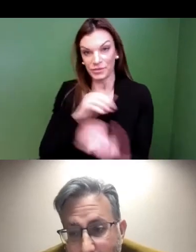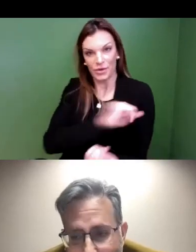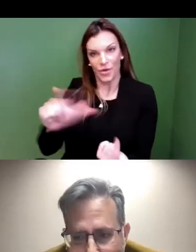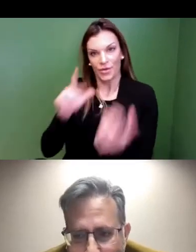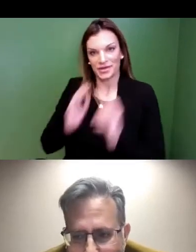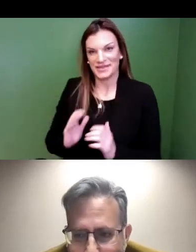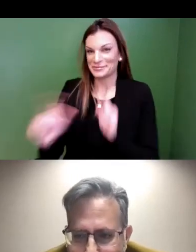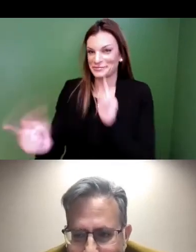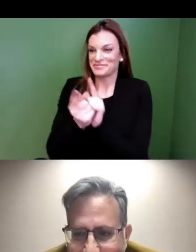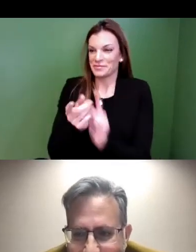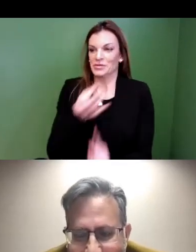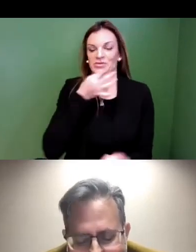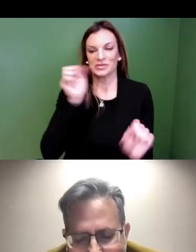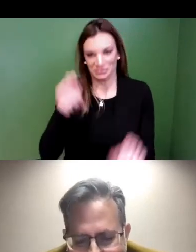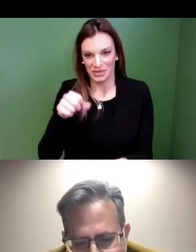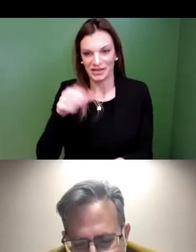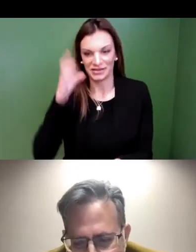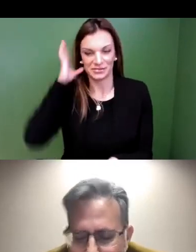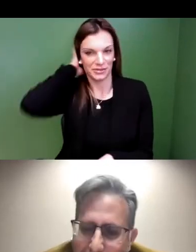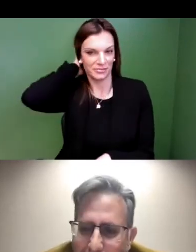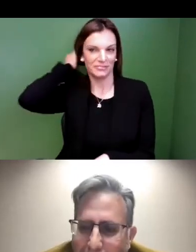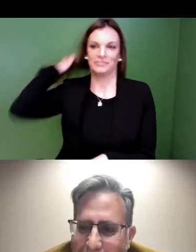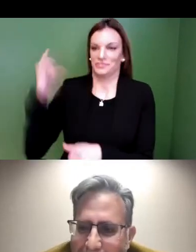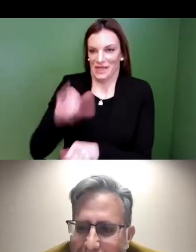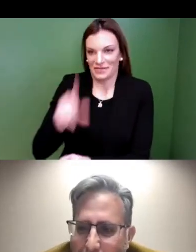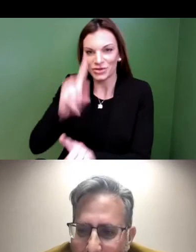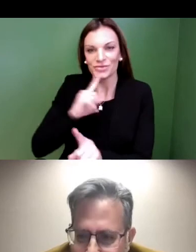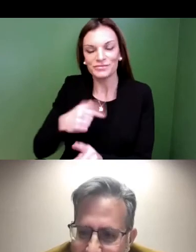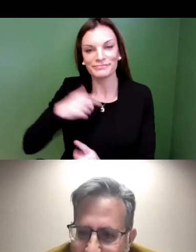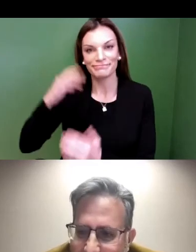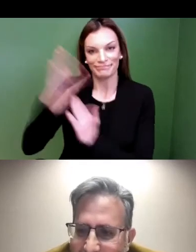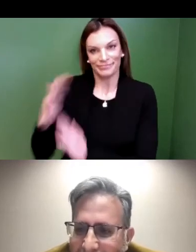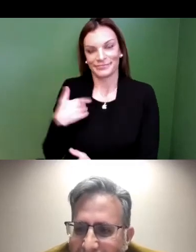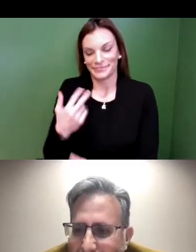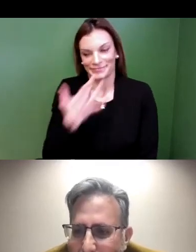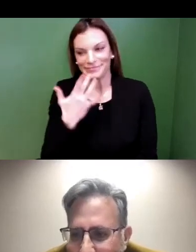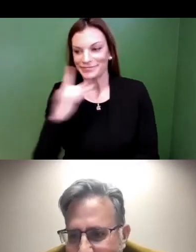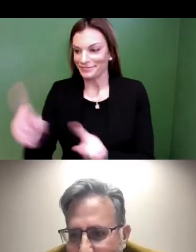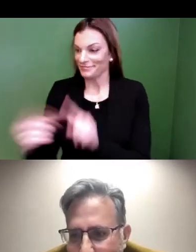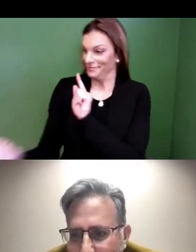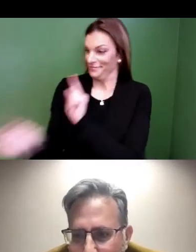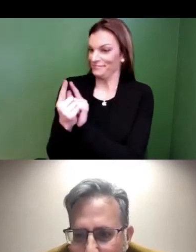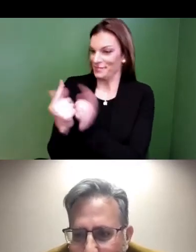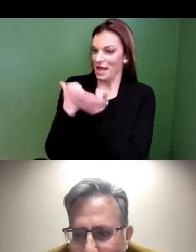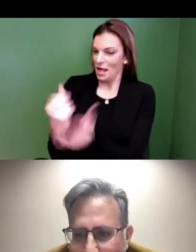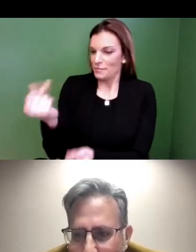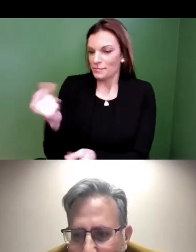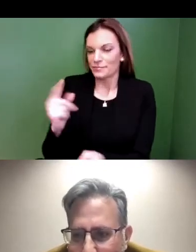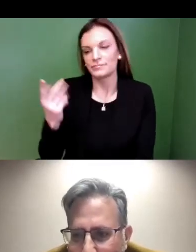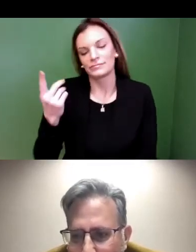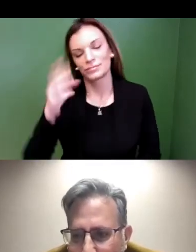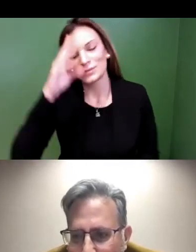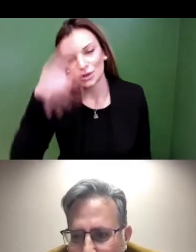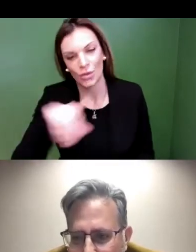as early as possible. That is definitely, without a doubt, the best. But that's not our real world.